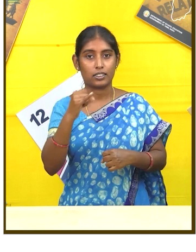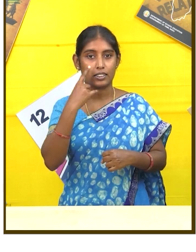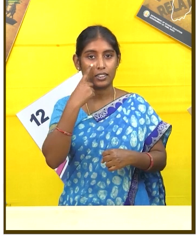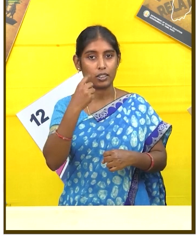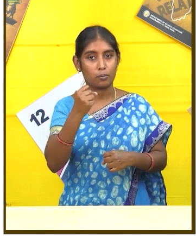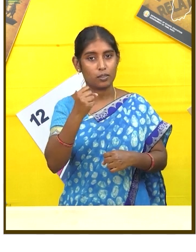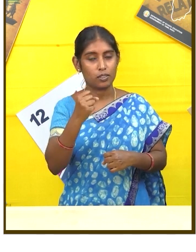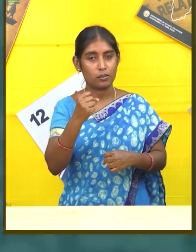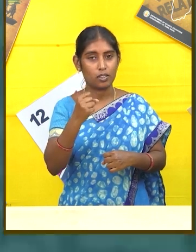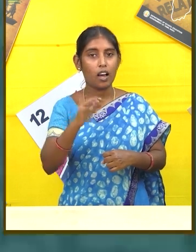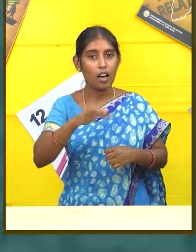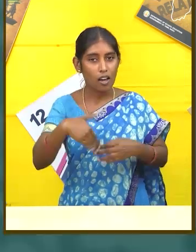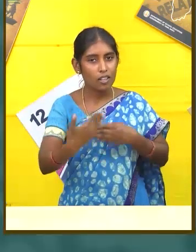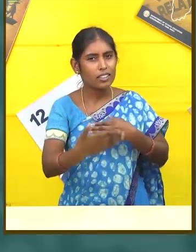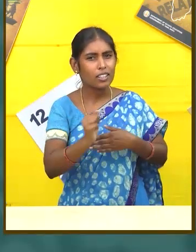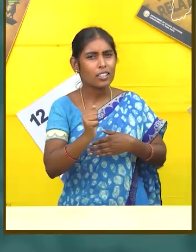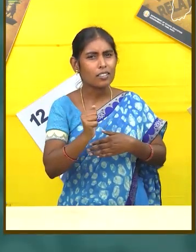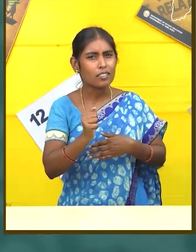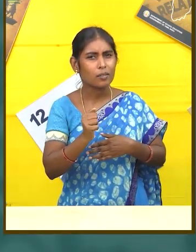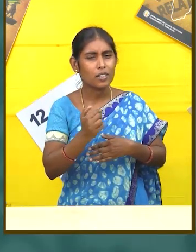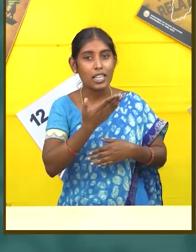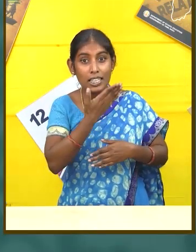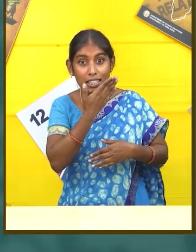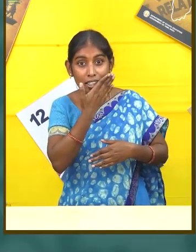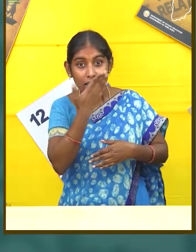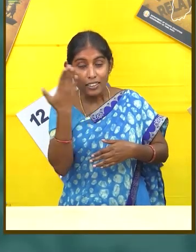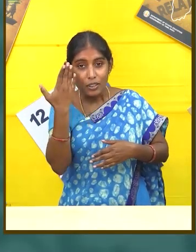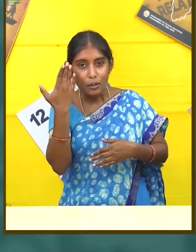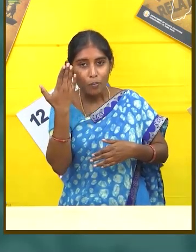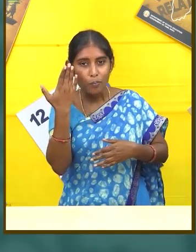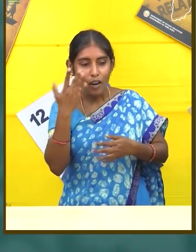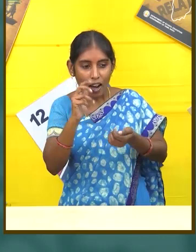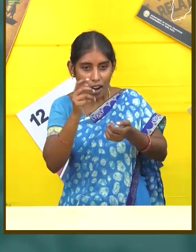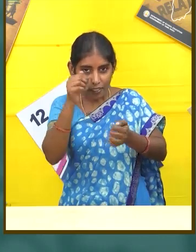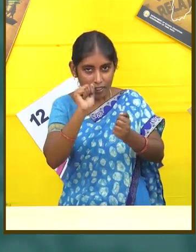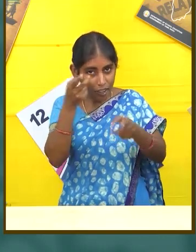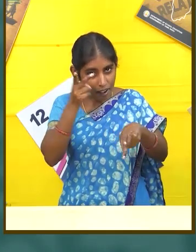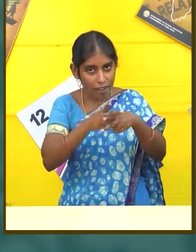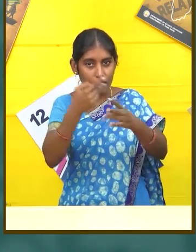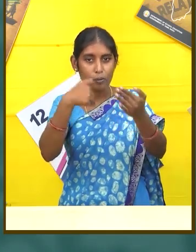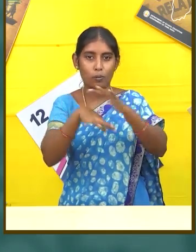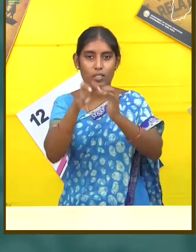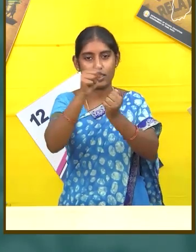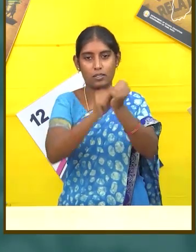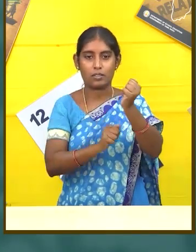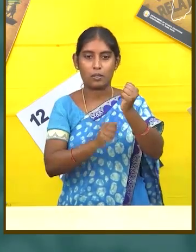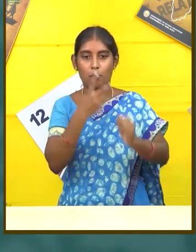equation 6. Now what we can do that? We should simply write the equation